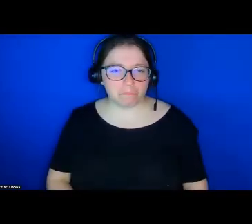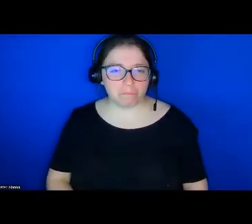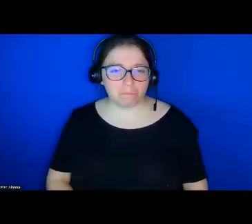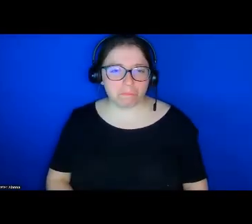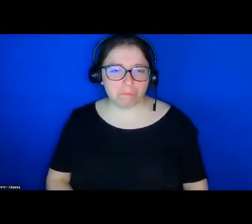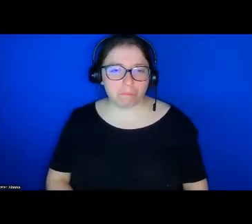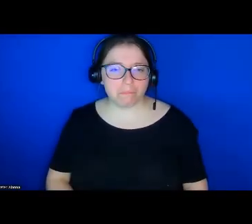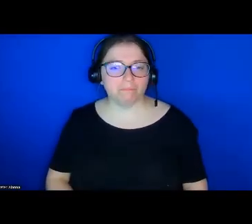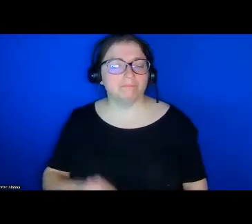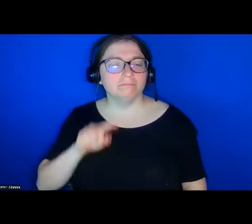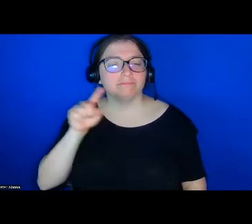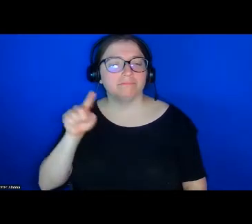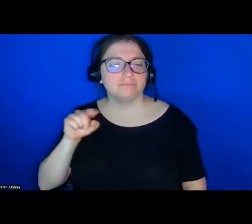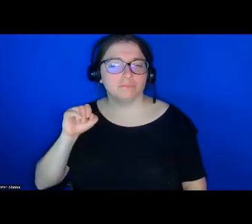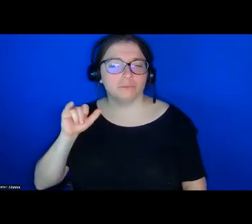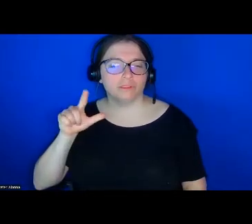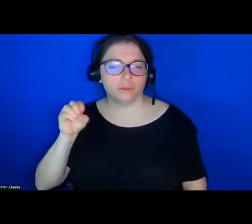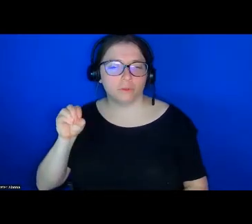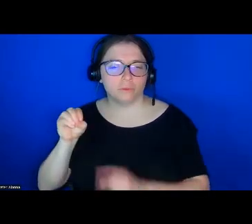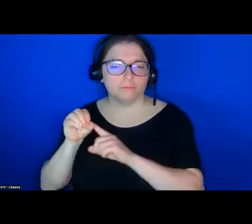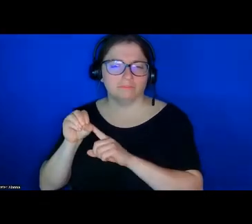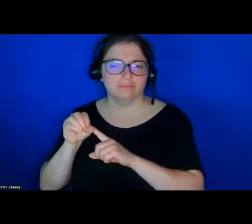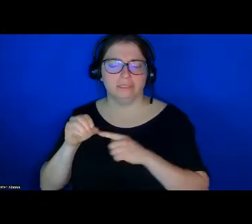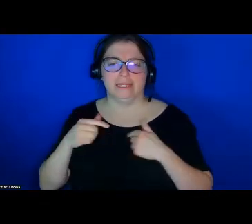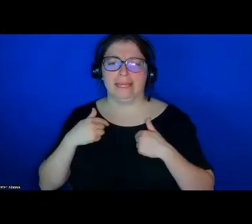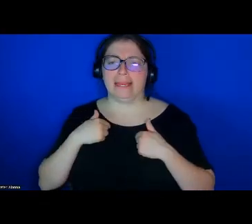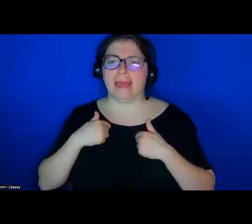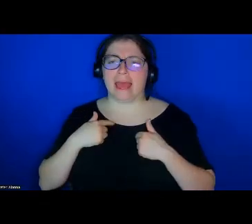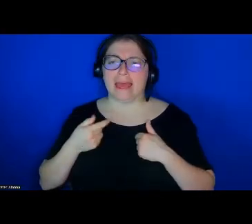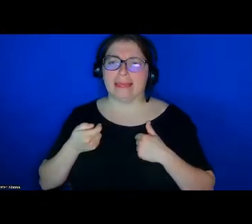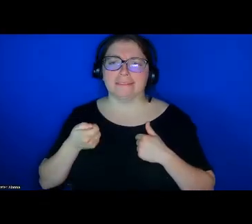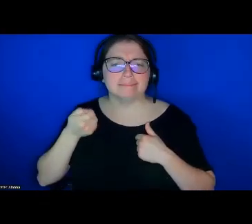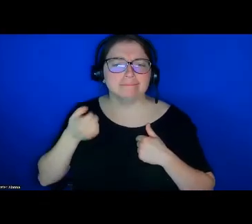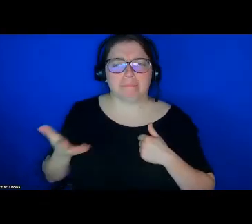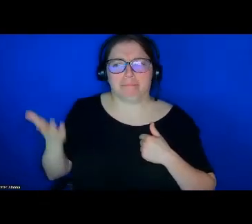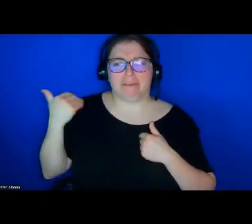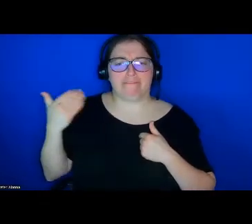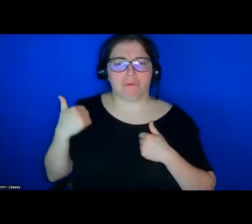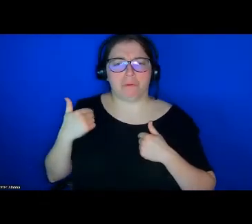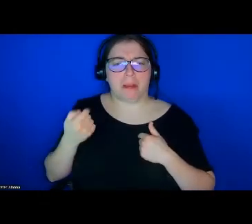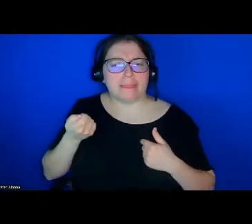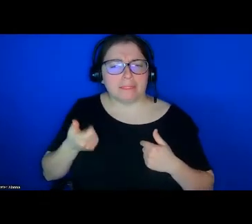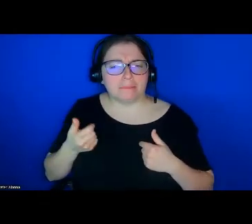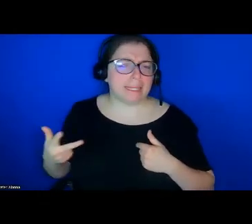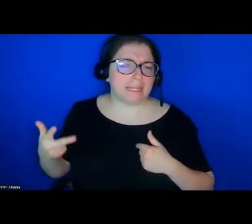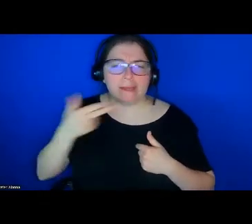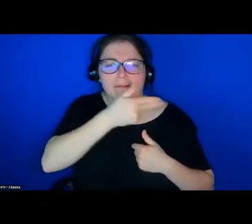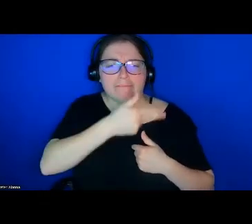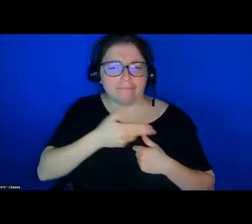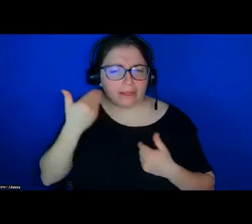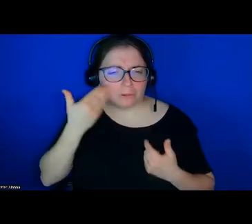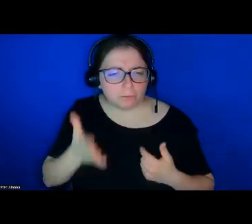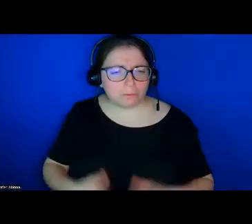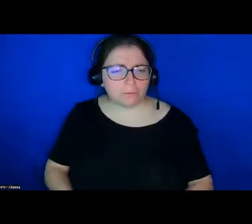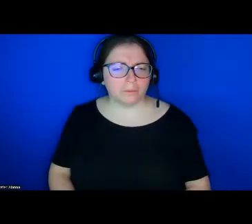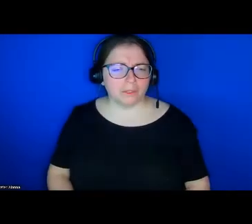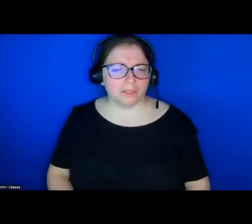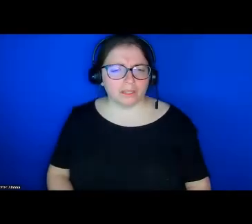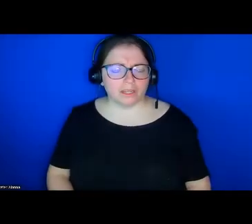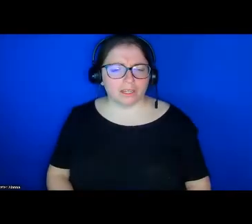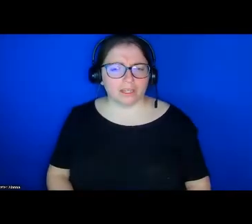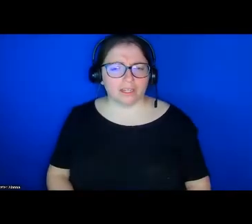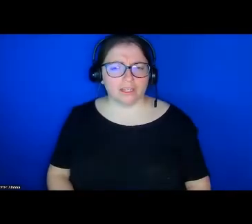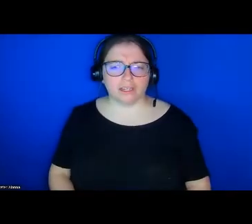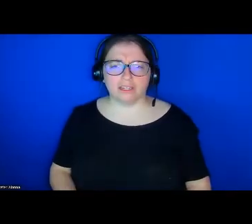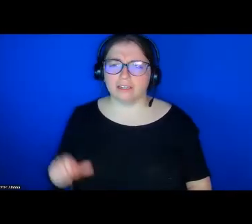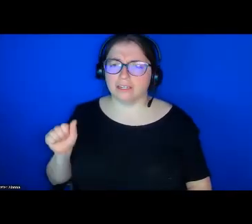great great I uh I got cut off a little while ago and I'm not sure um if um